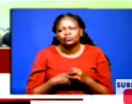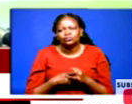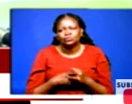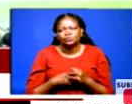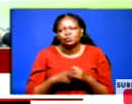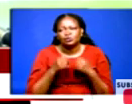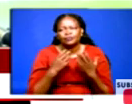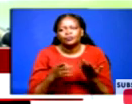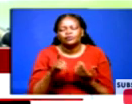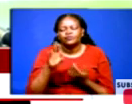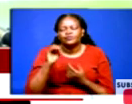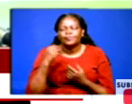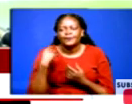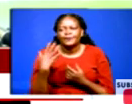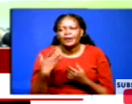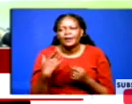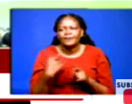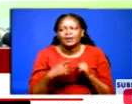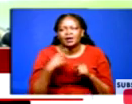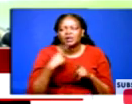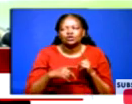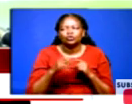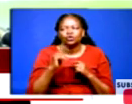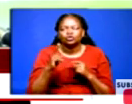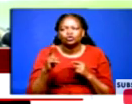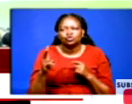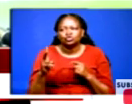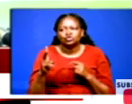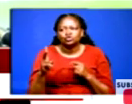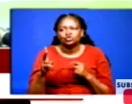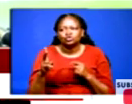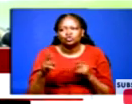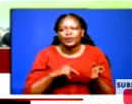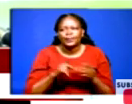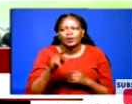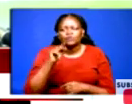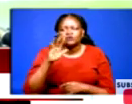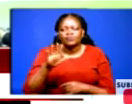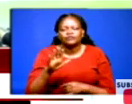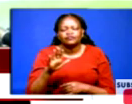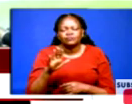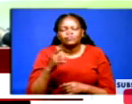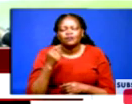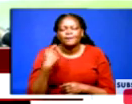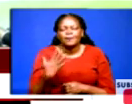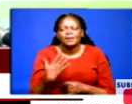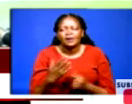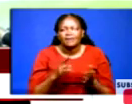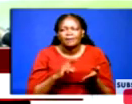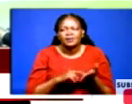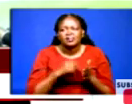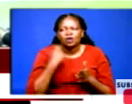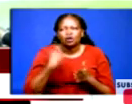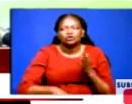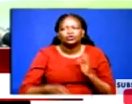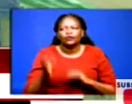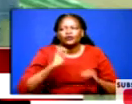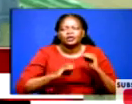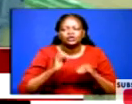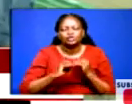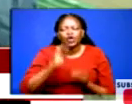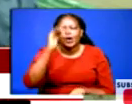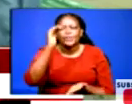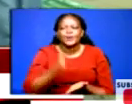paper, but in 2022 we will pay 25 shillings per ballot paper. So the cost of elections was